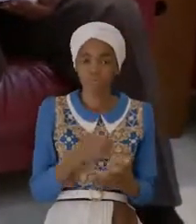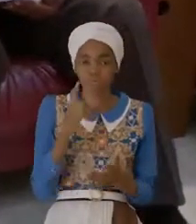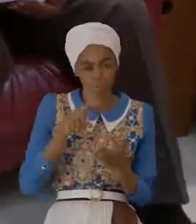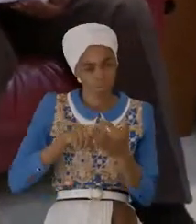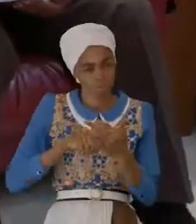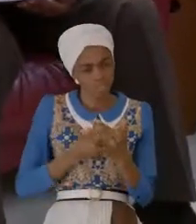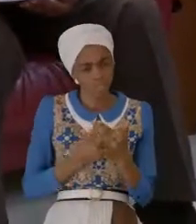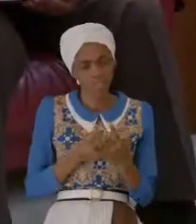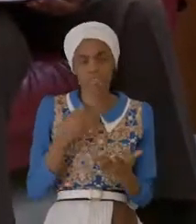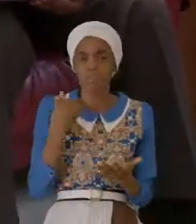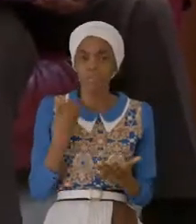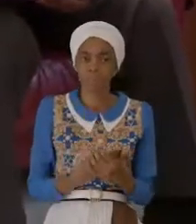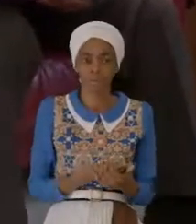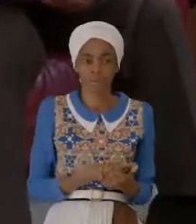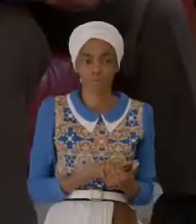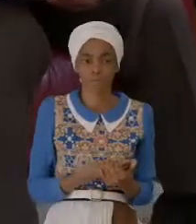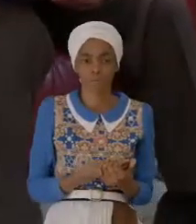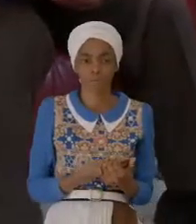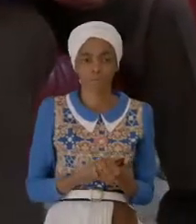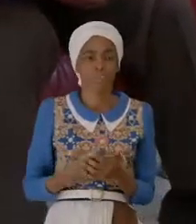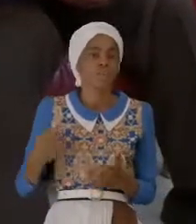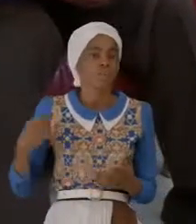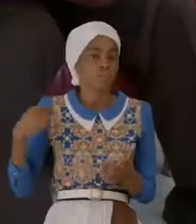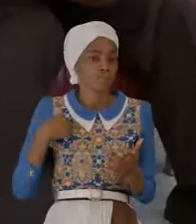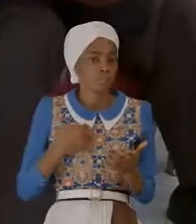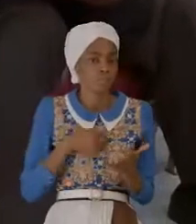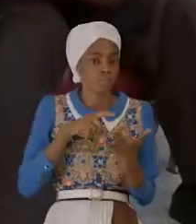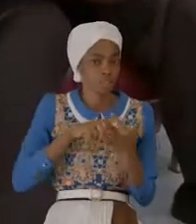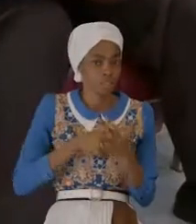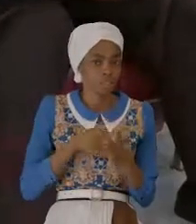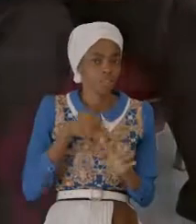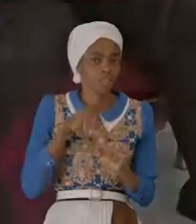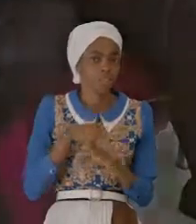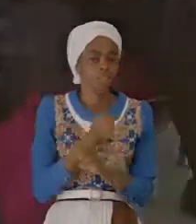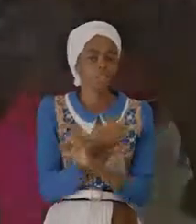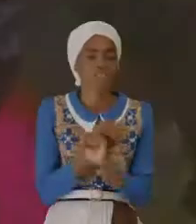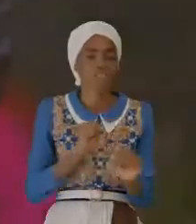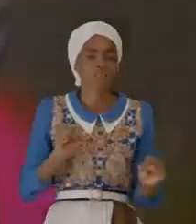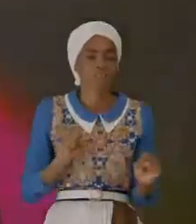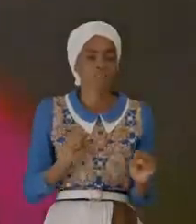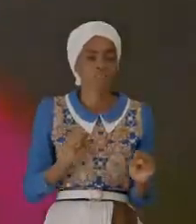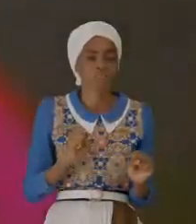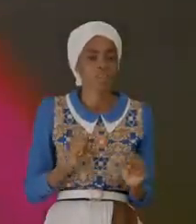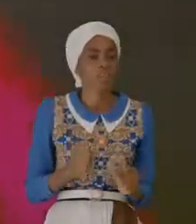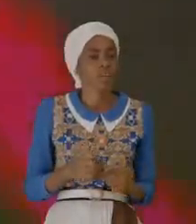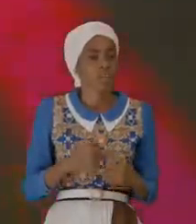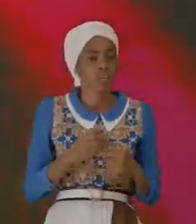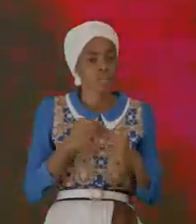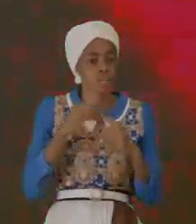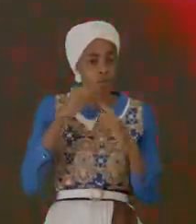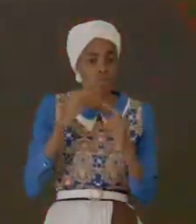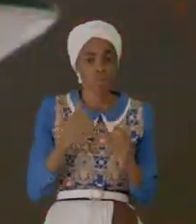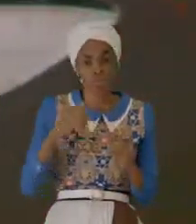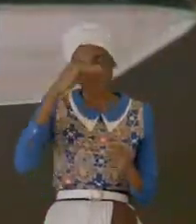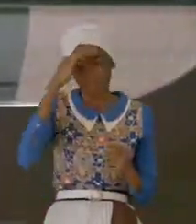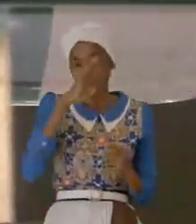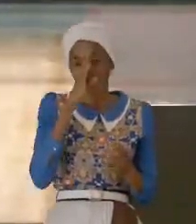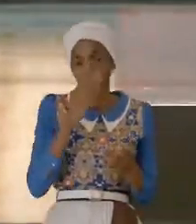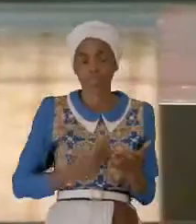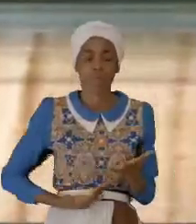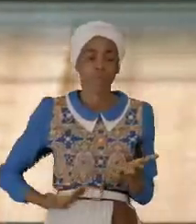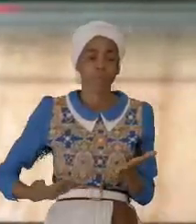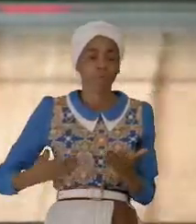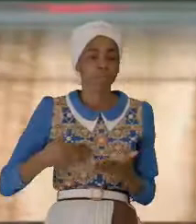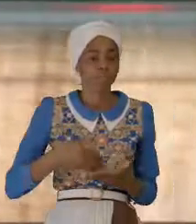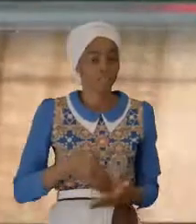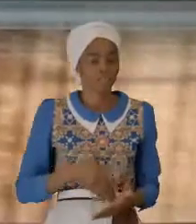was touched at Salvation except your mind be born again except a woman